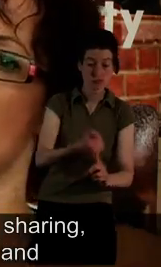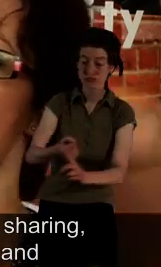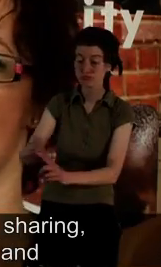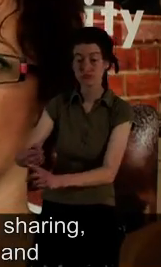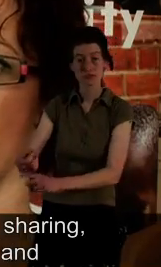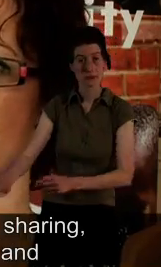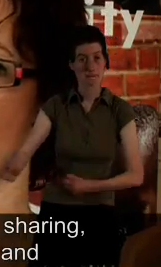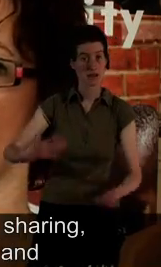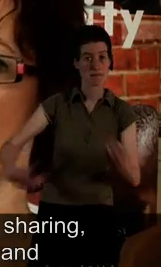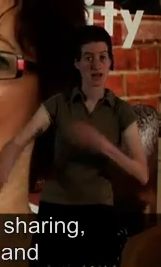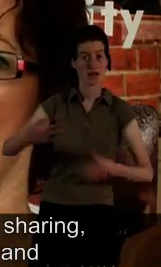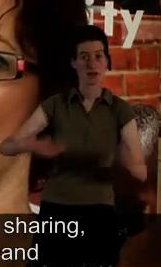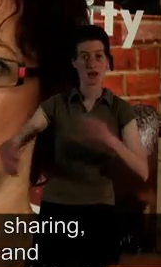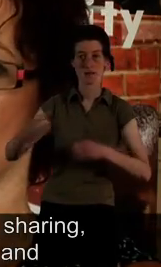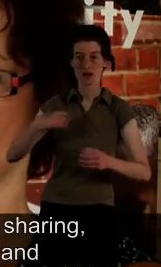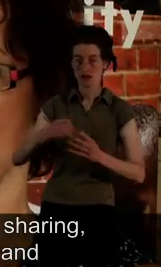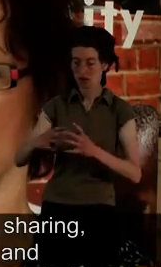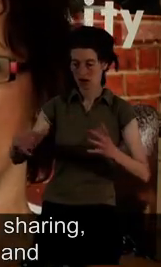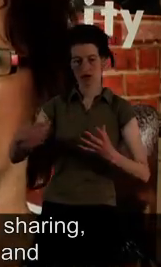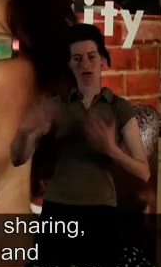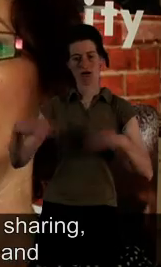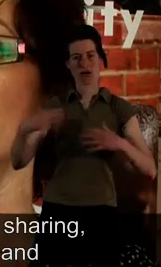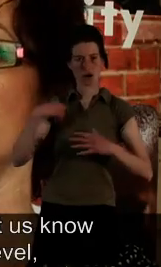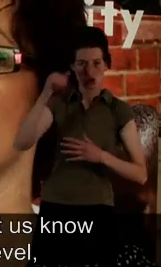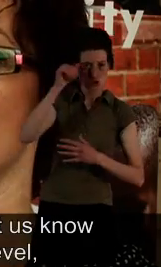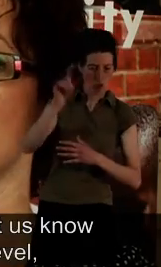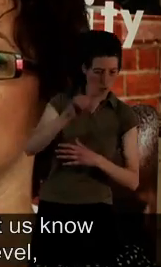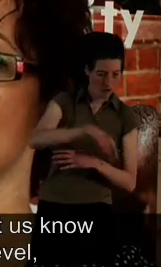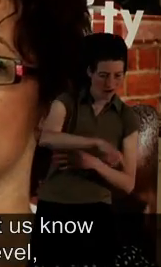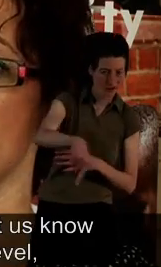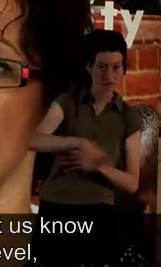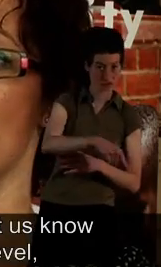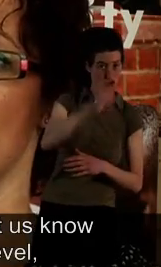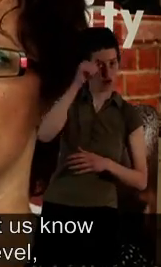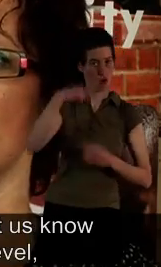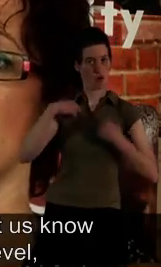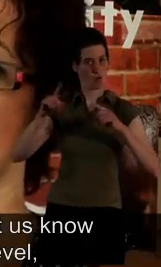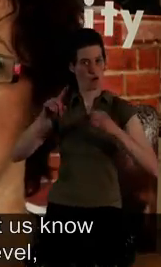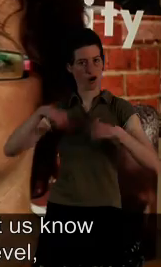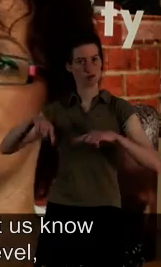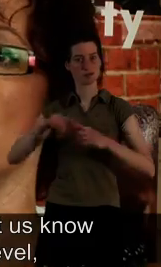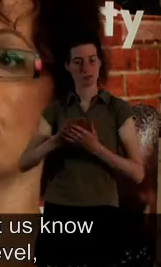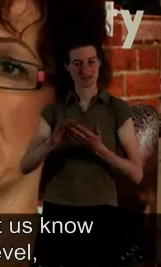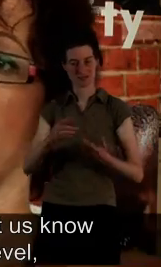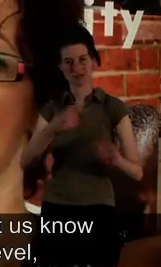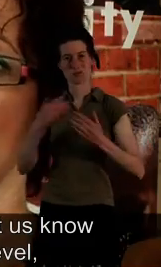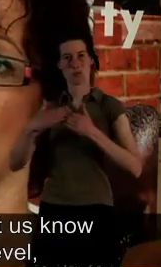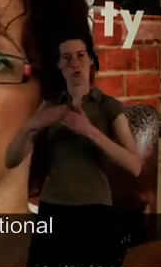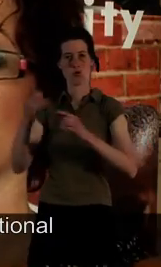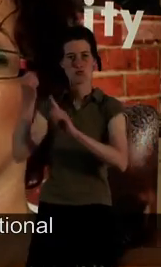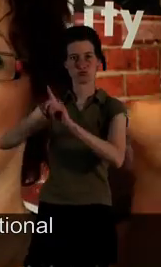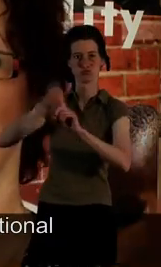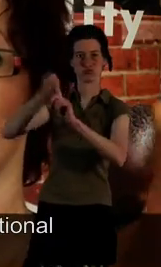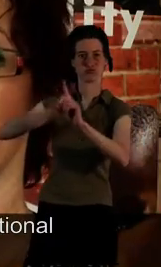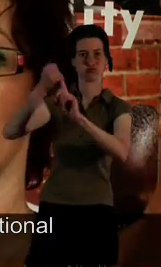a return of information sharing where we look to our members and our supporters at the local level to let us know what's happening at the local